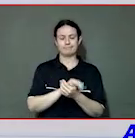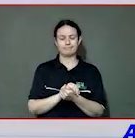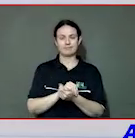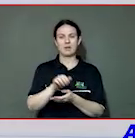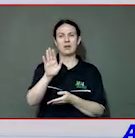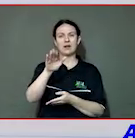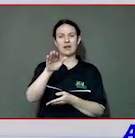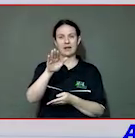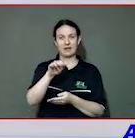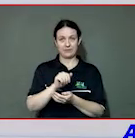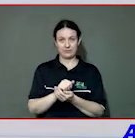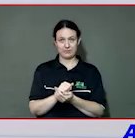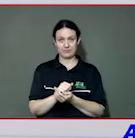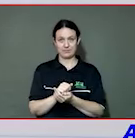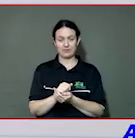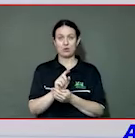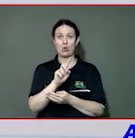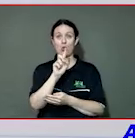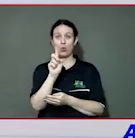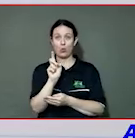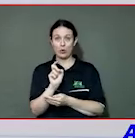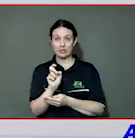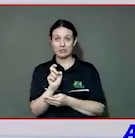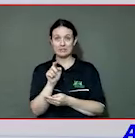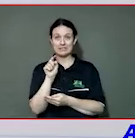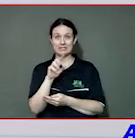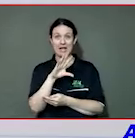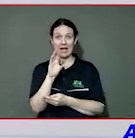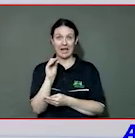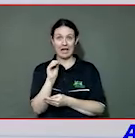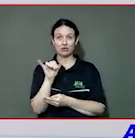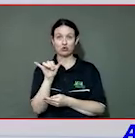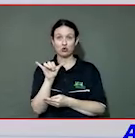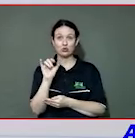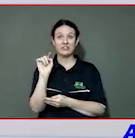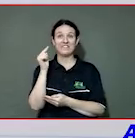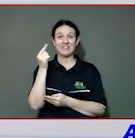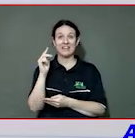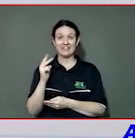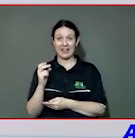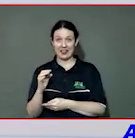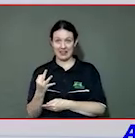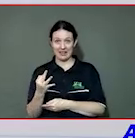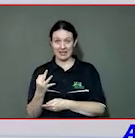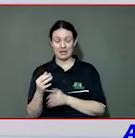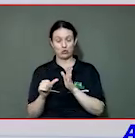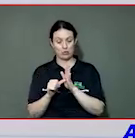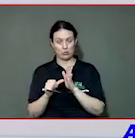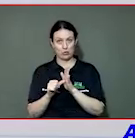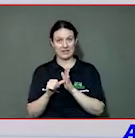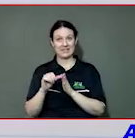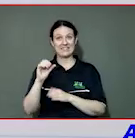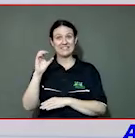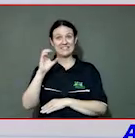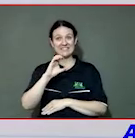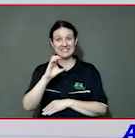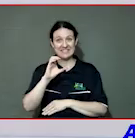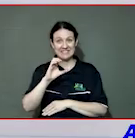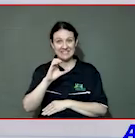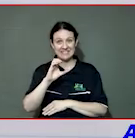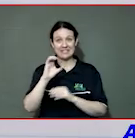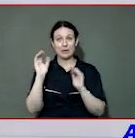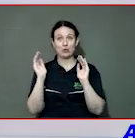the order in which the question is asked is important. You must compare C